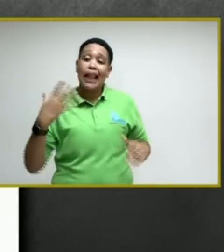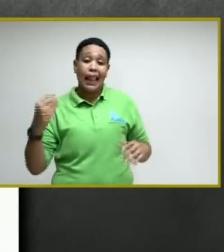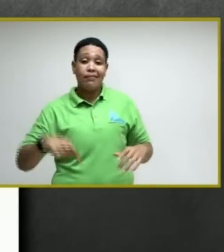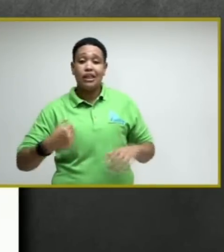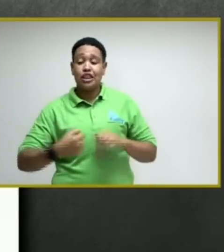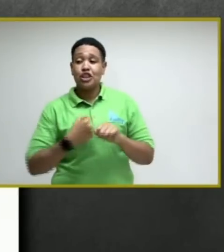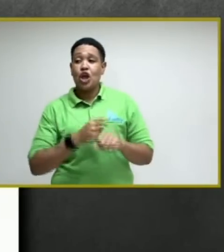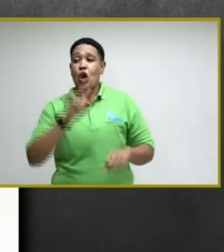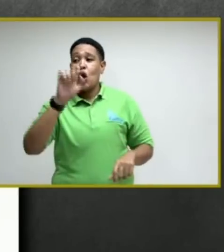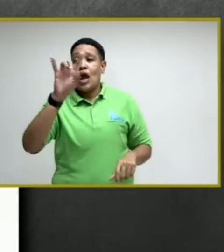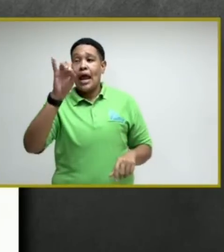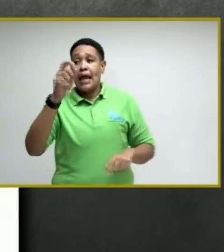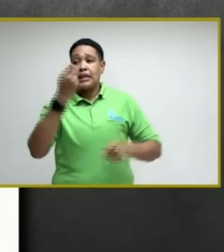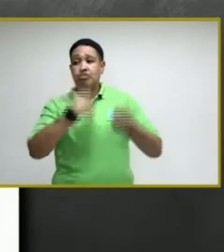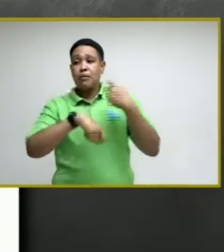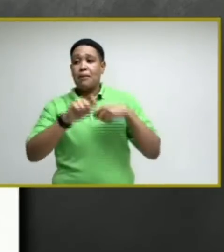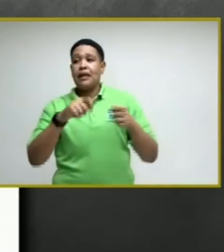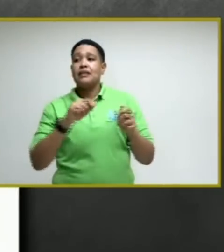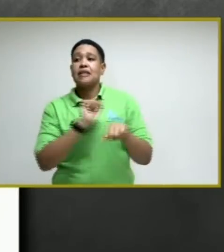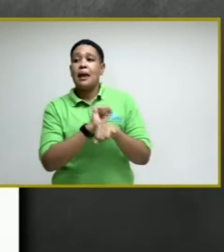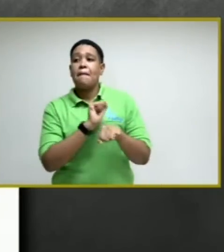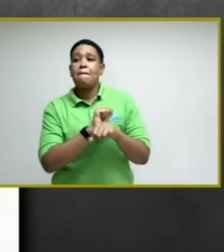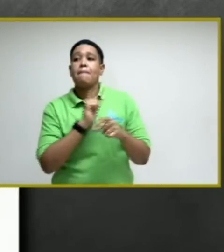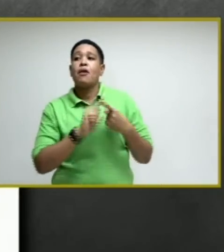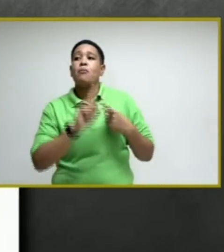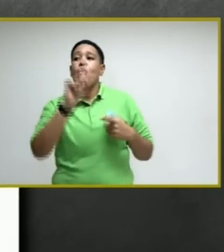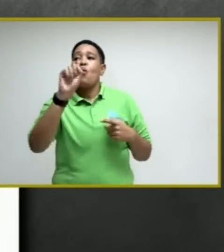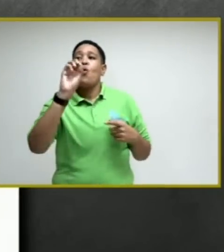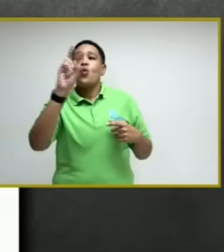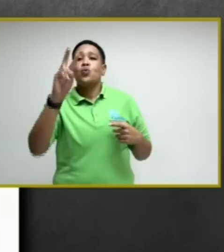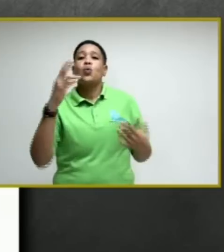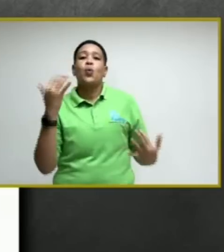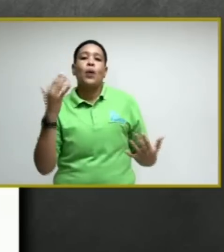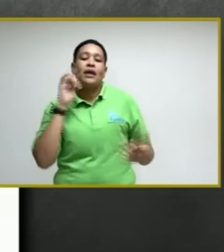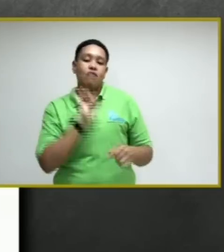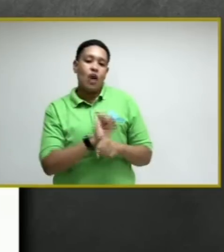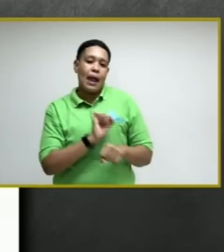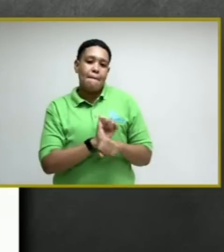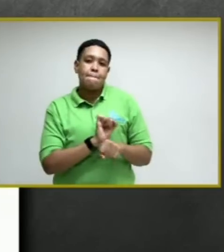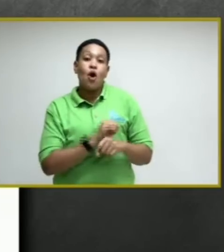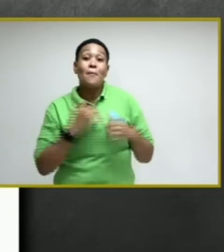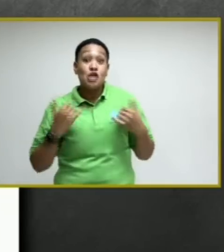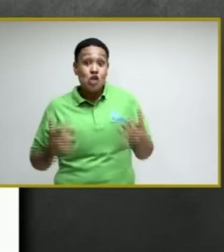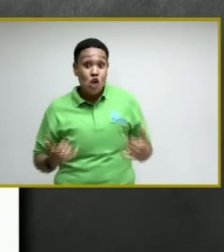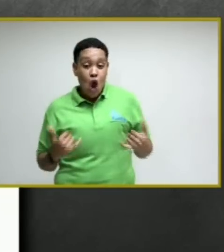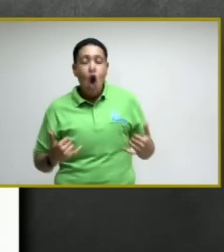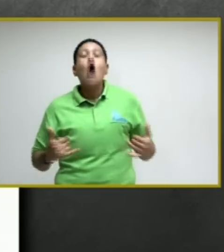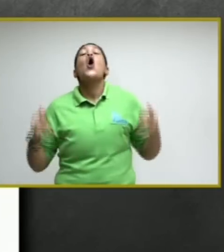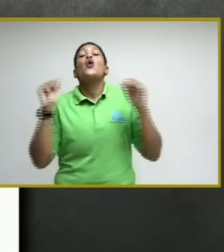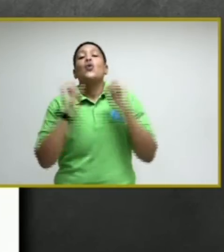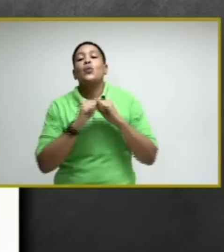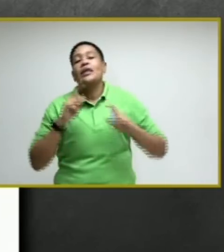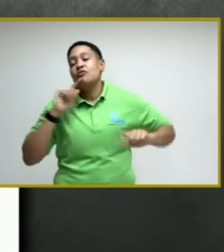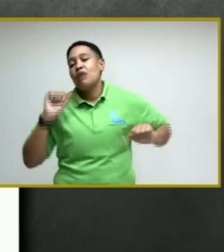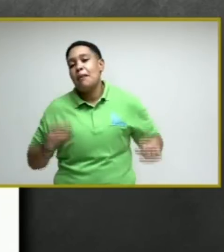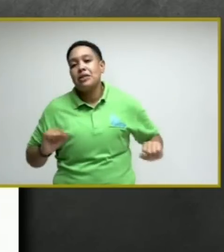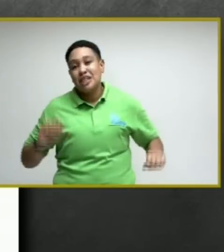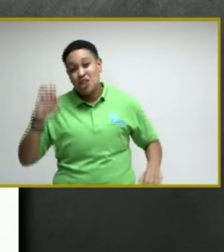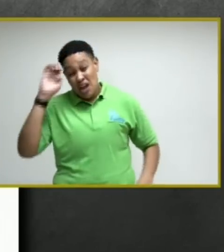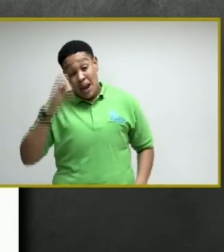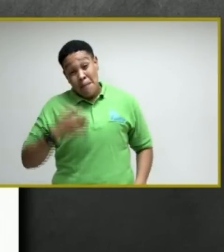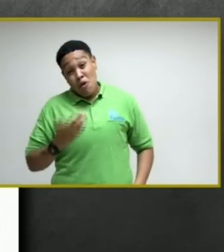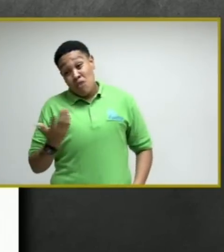that have been employed, and we have 102 that are awaiting employment now, with a potential to